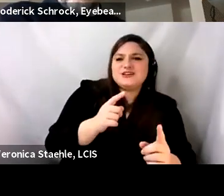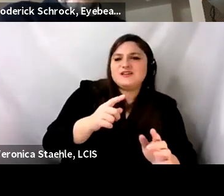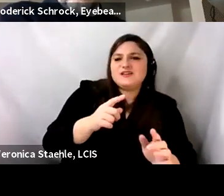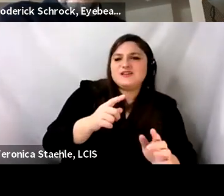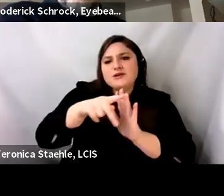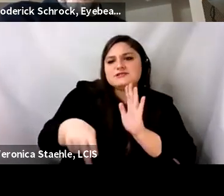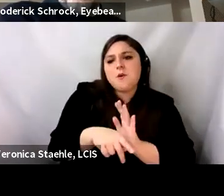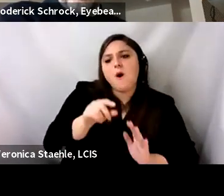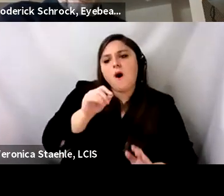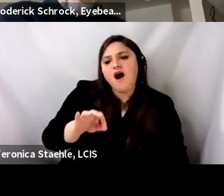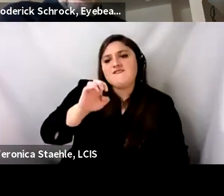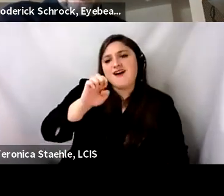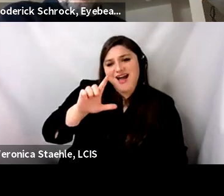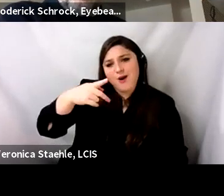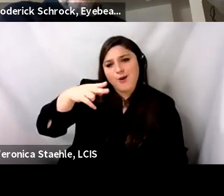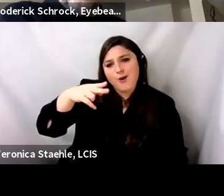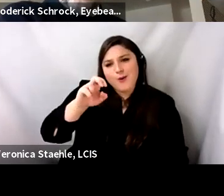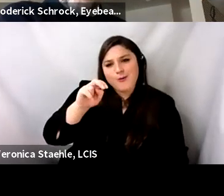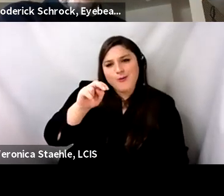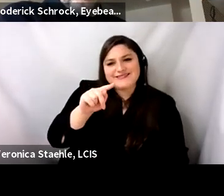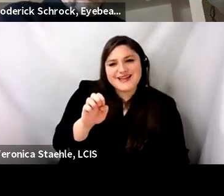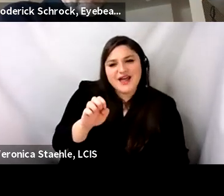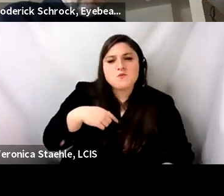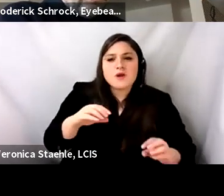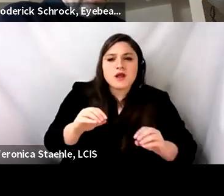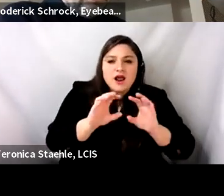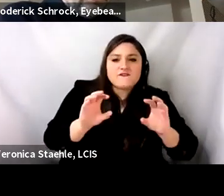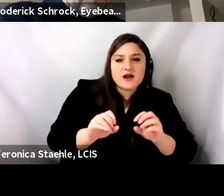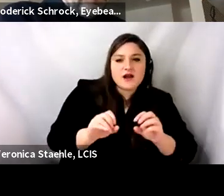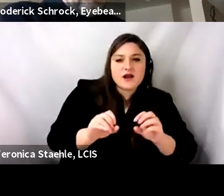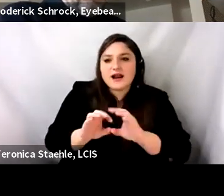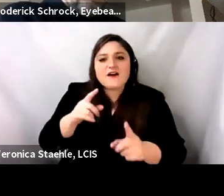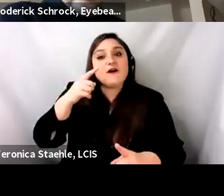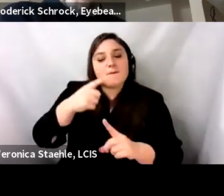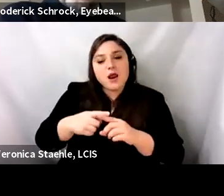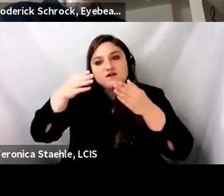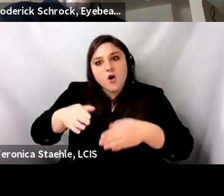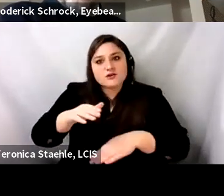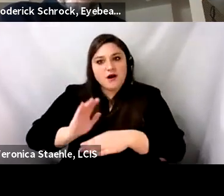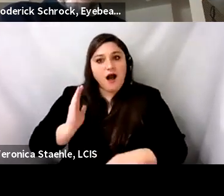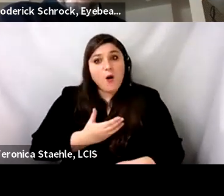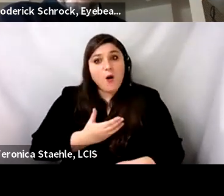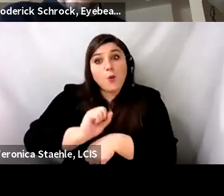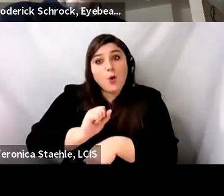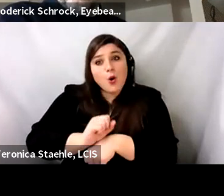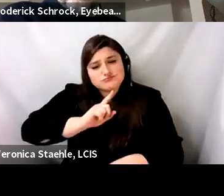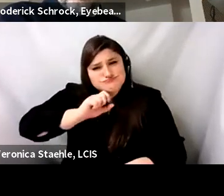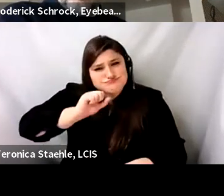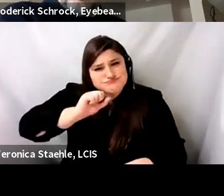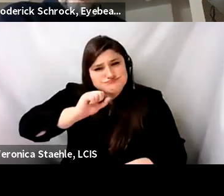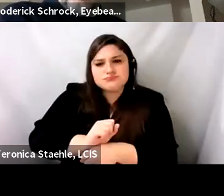and really our work as a social justice organization. I think that was pivotal, and pivotal in terms of really